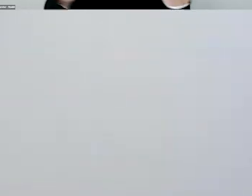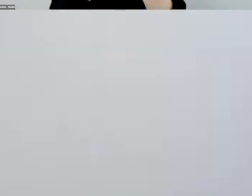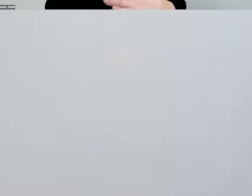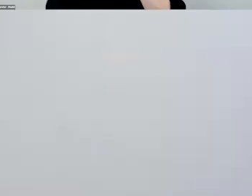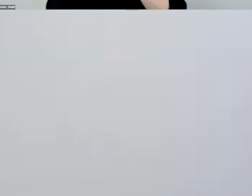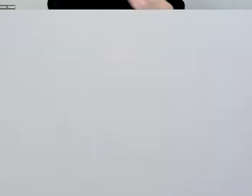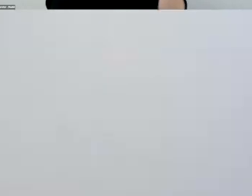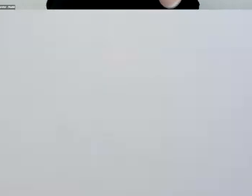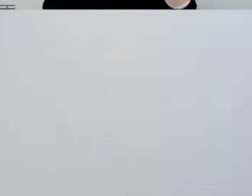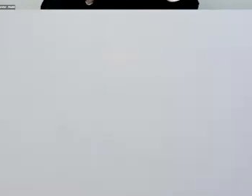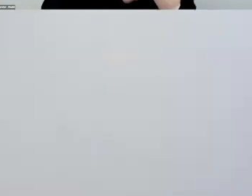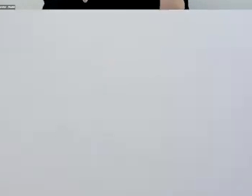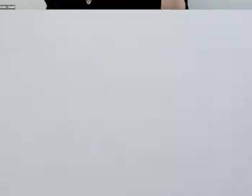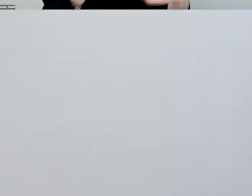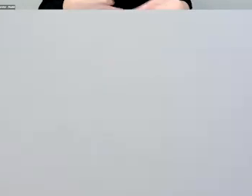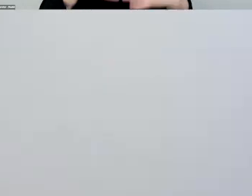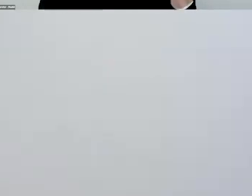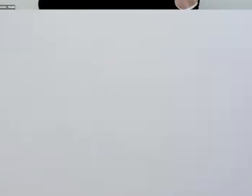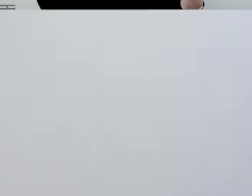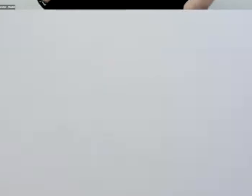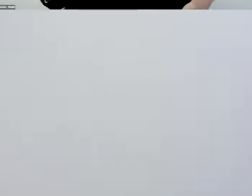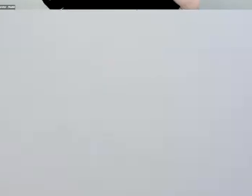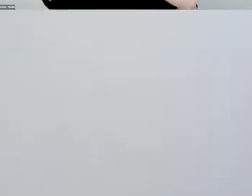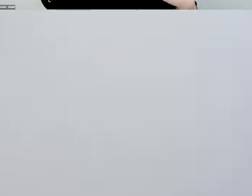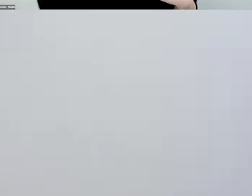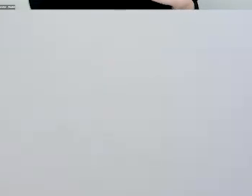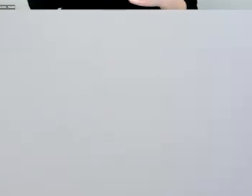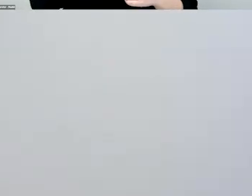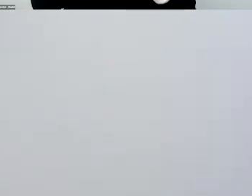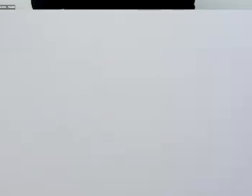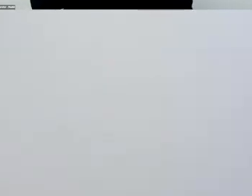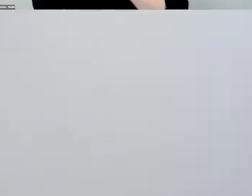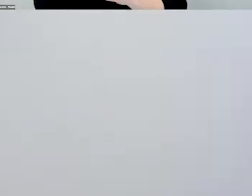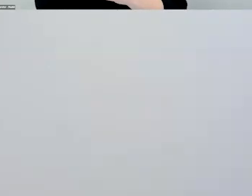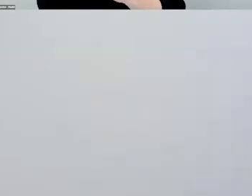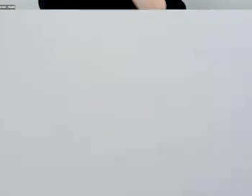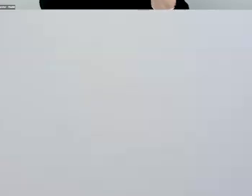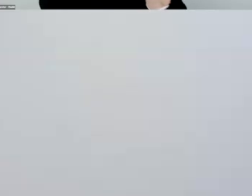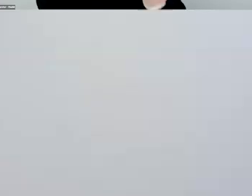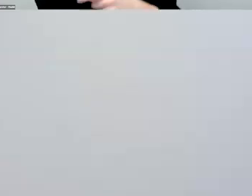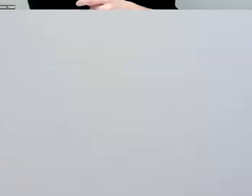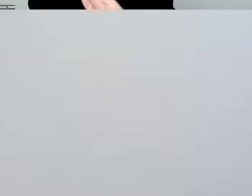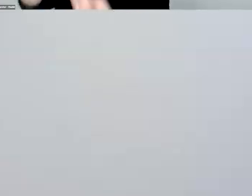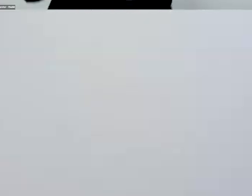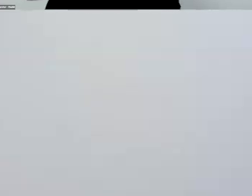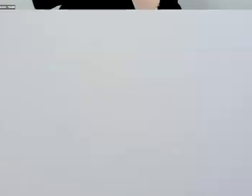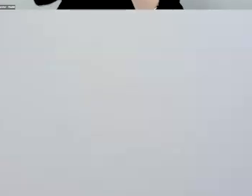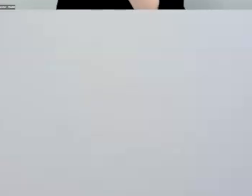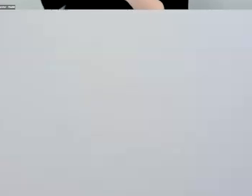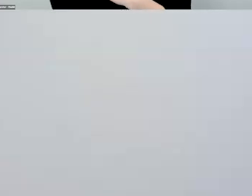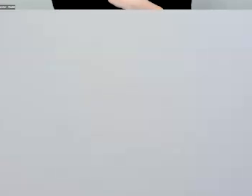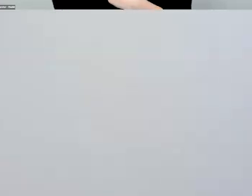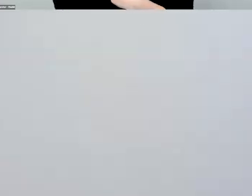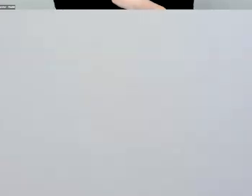who felt very much that they were being perceived as some kind of extra healthcare professional, and that there was just